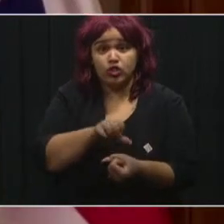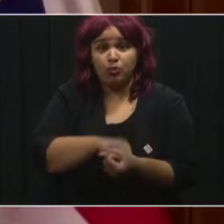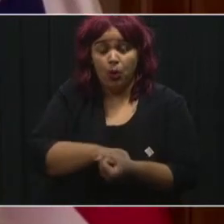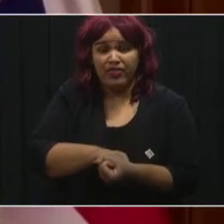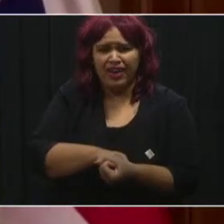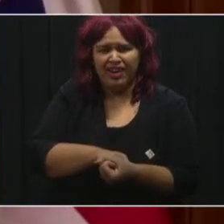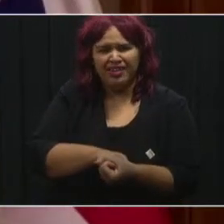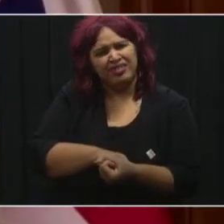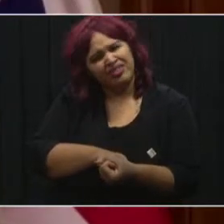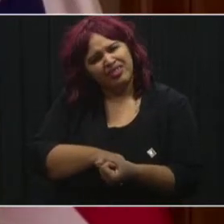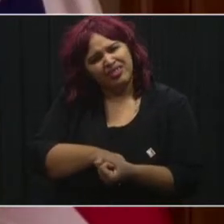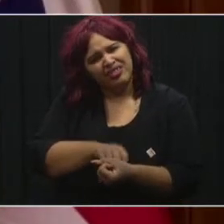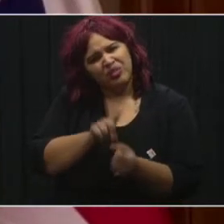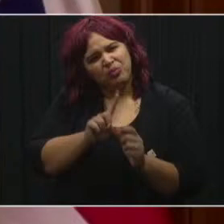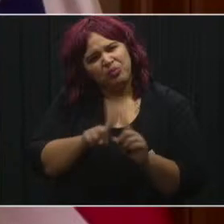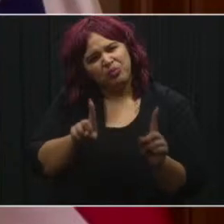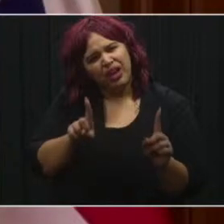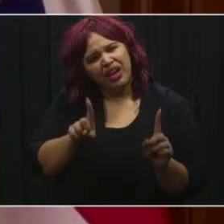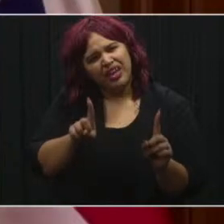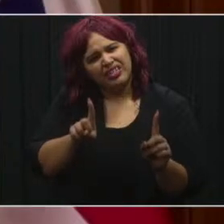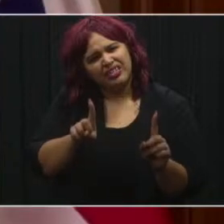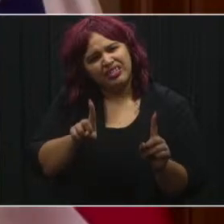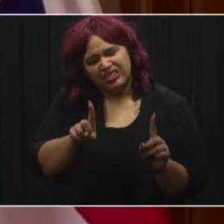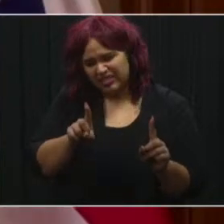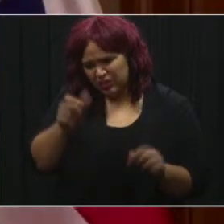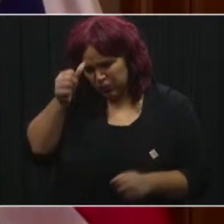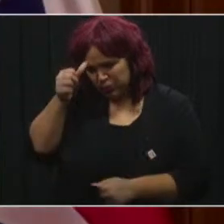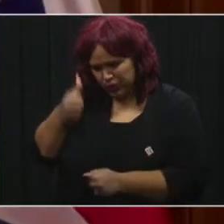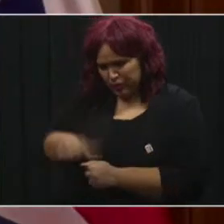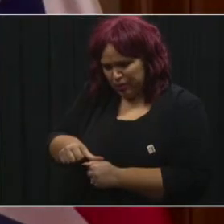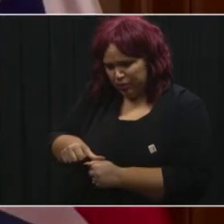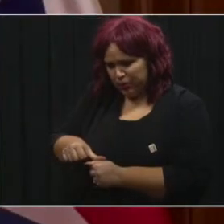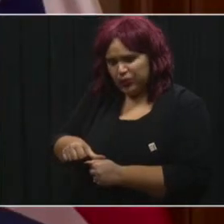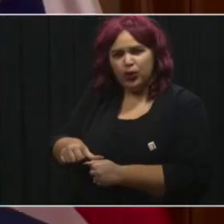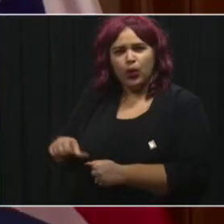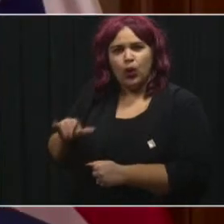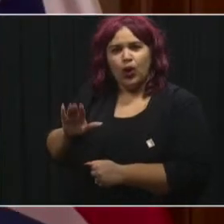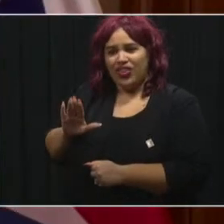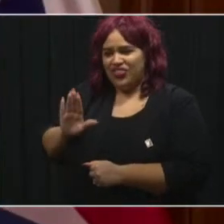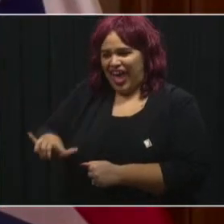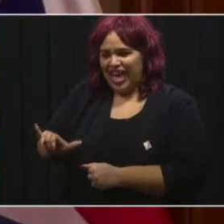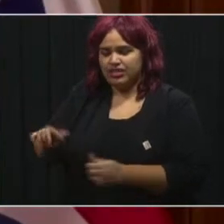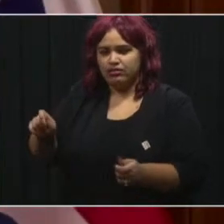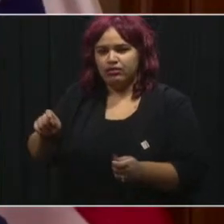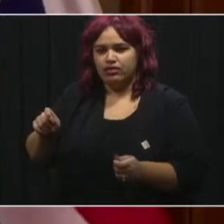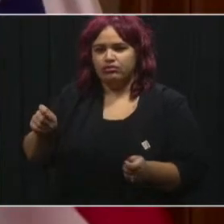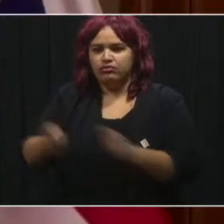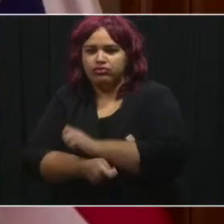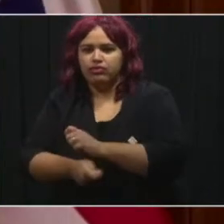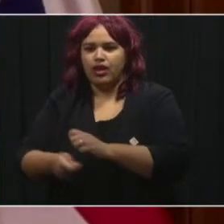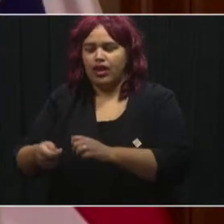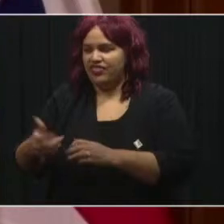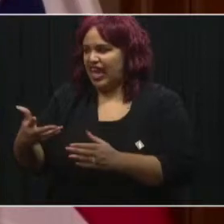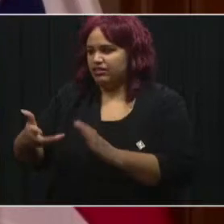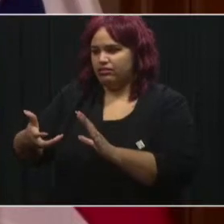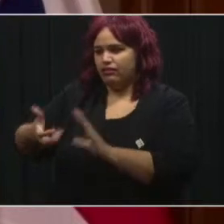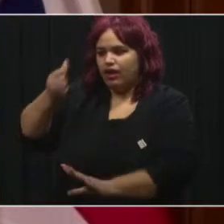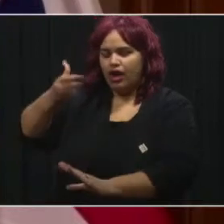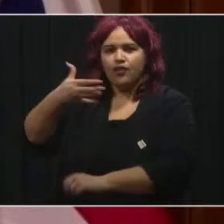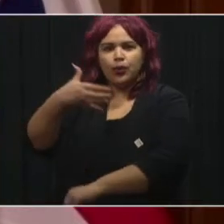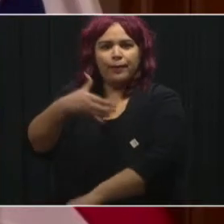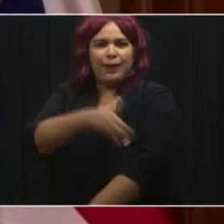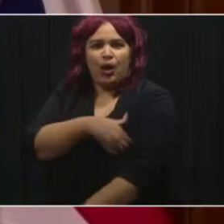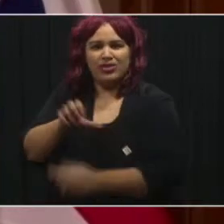the way that the political system in Ohio, with that re-entrenchment of power, can prevent you or another governor in the future from